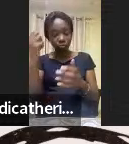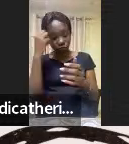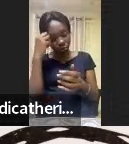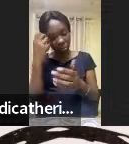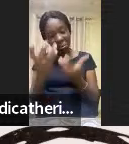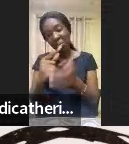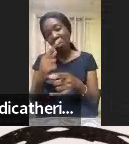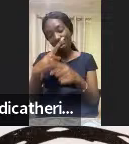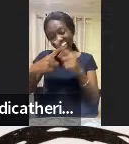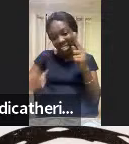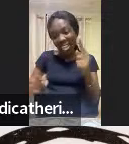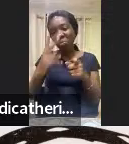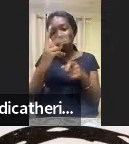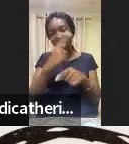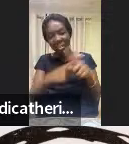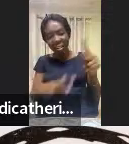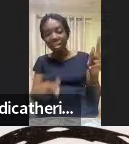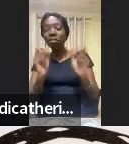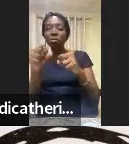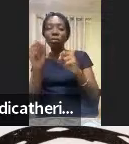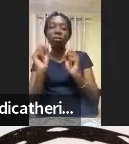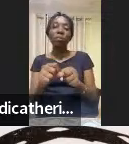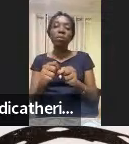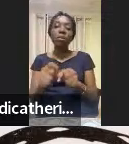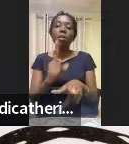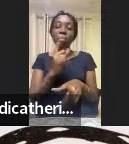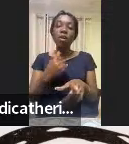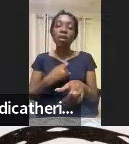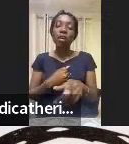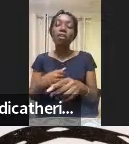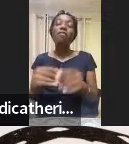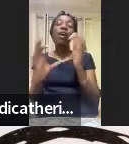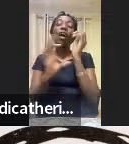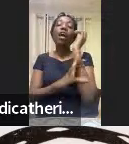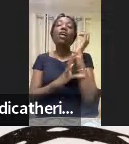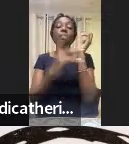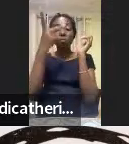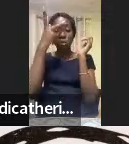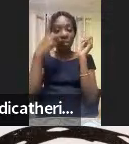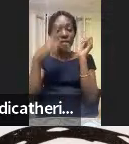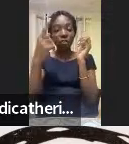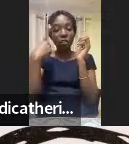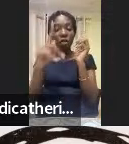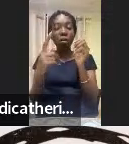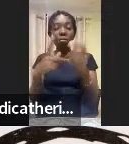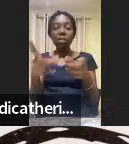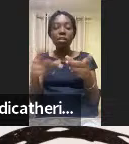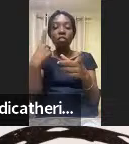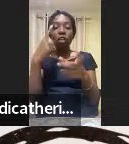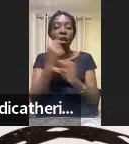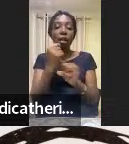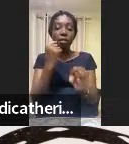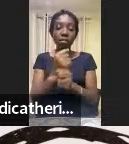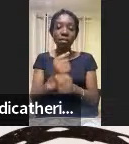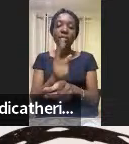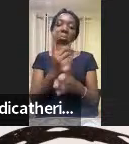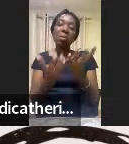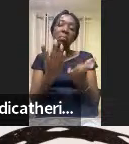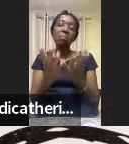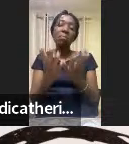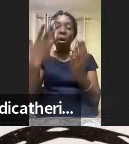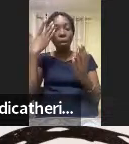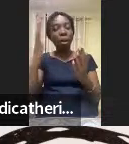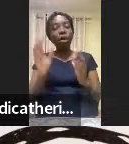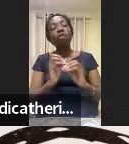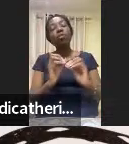why don't we just inculcate the country's policies to our places of work? So maybe they're not aware that this